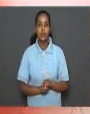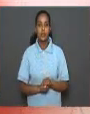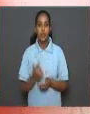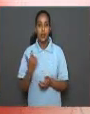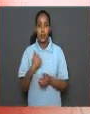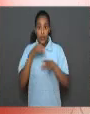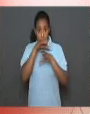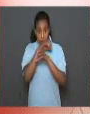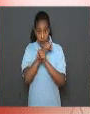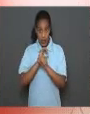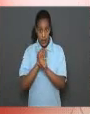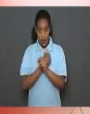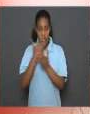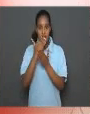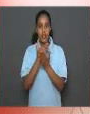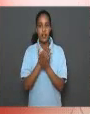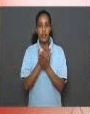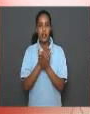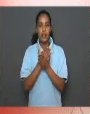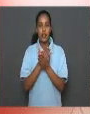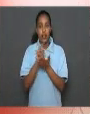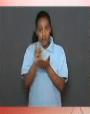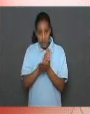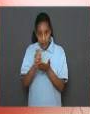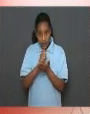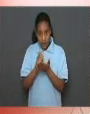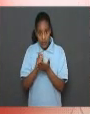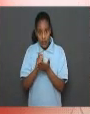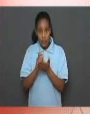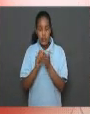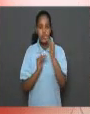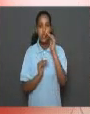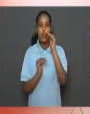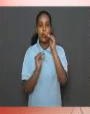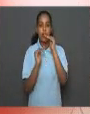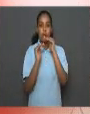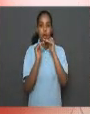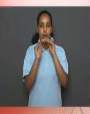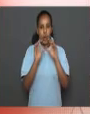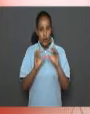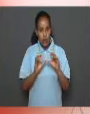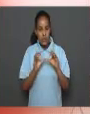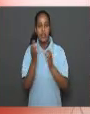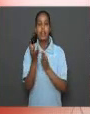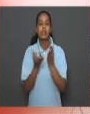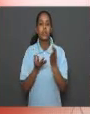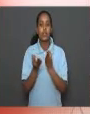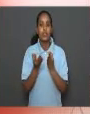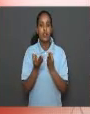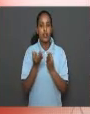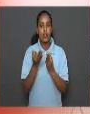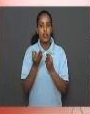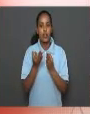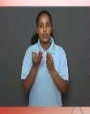We finished our lesson by writing the equilibrium constant expression for